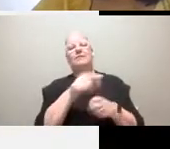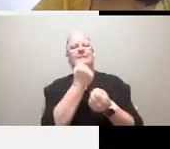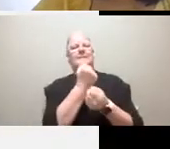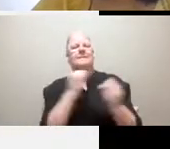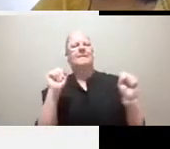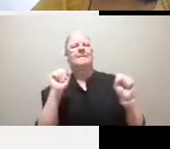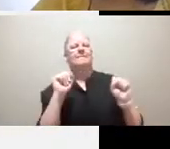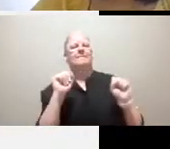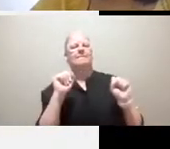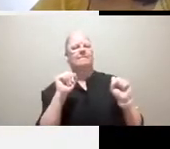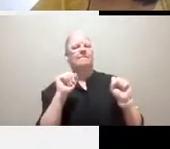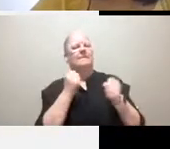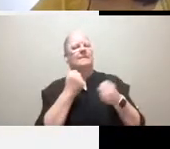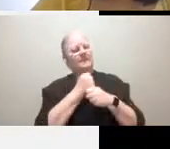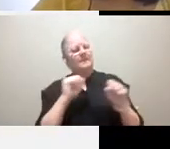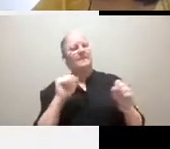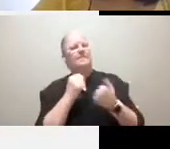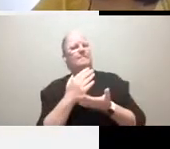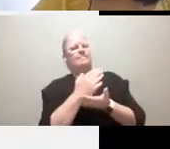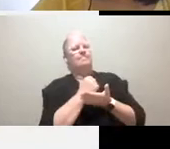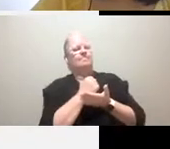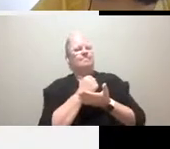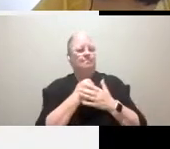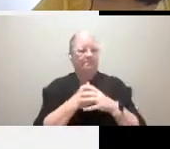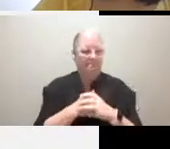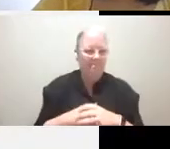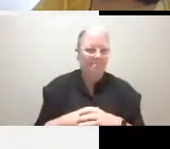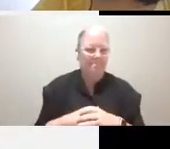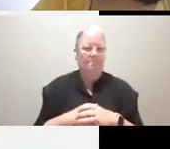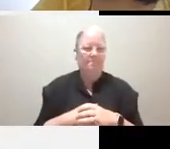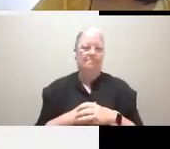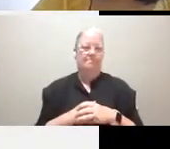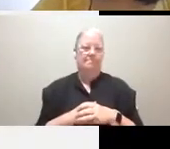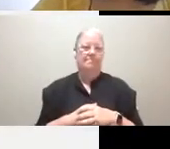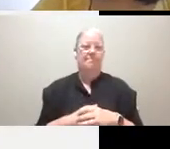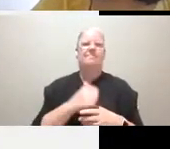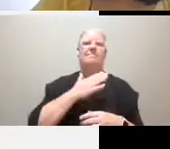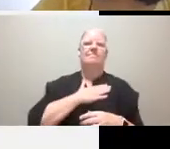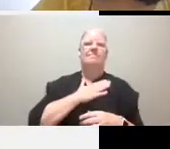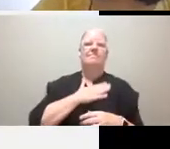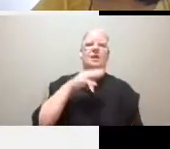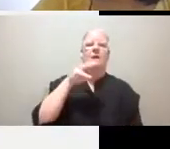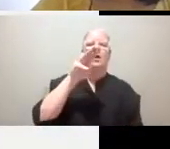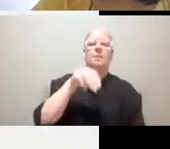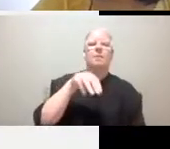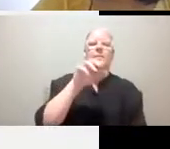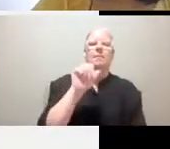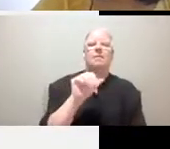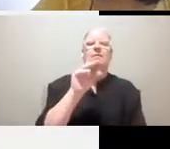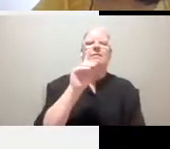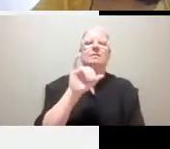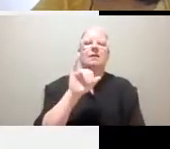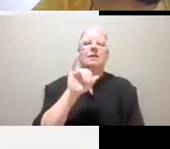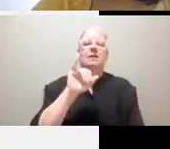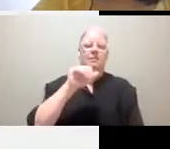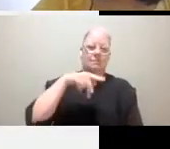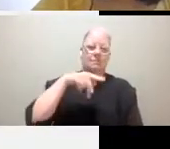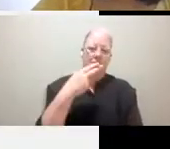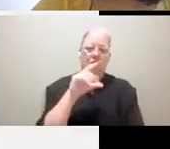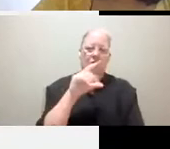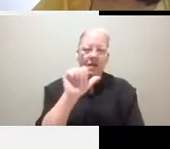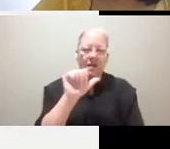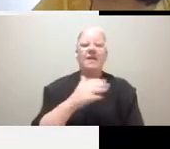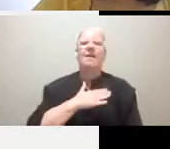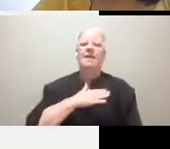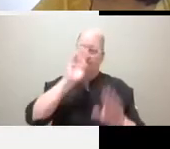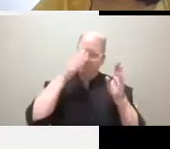Next slide, please. MADIFA is an association of persons with disabilities working on